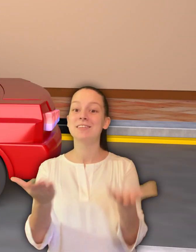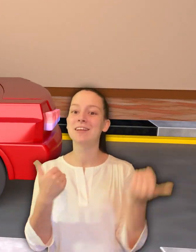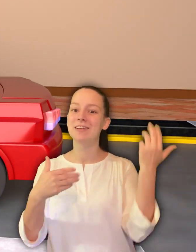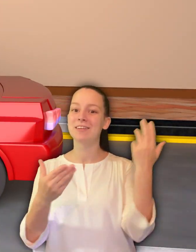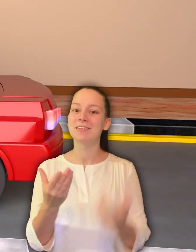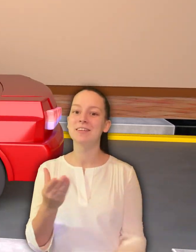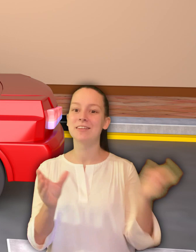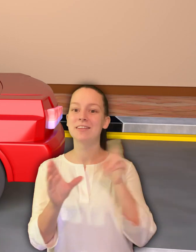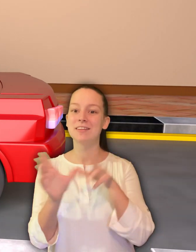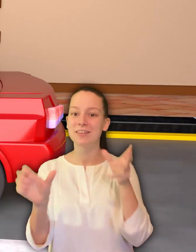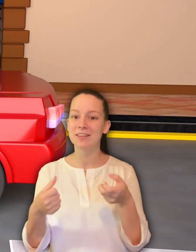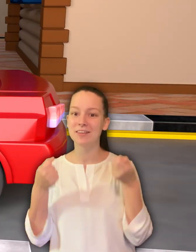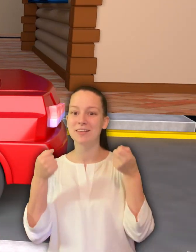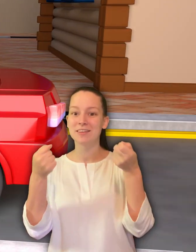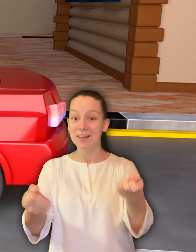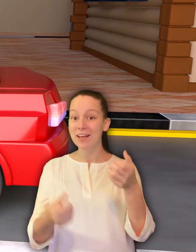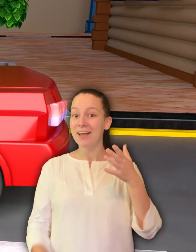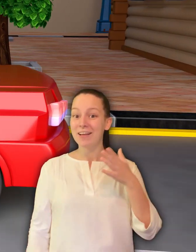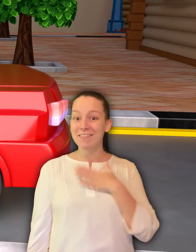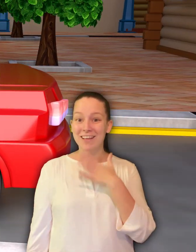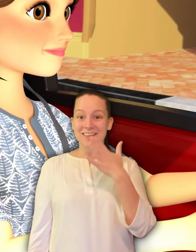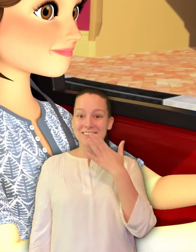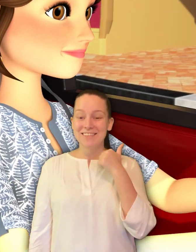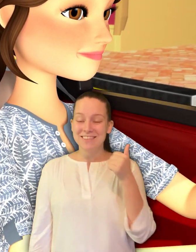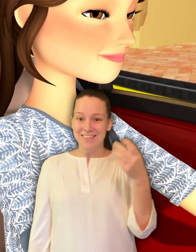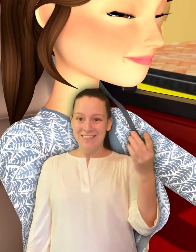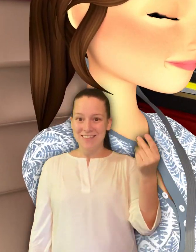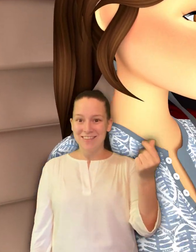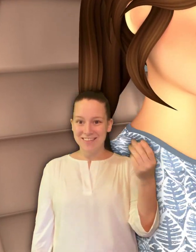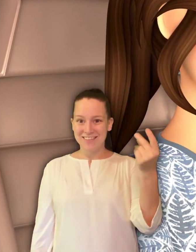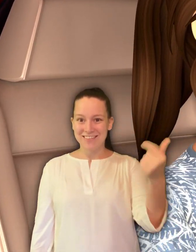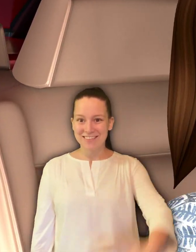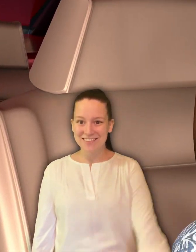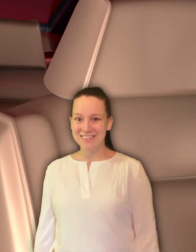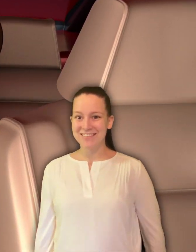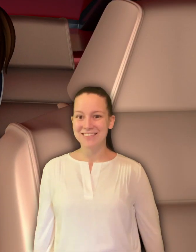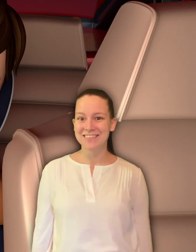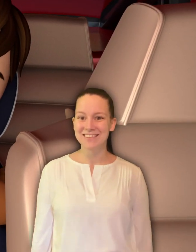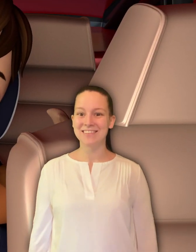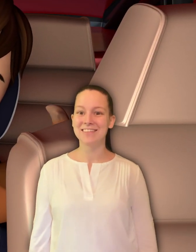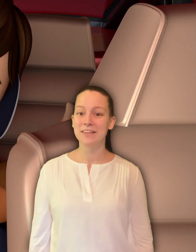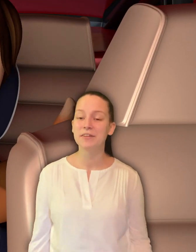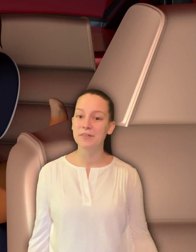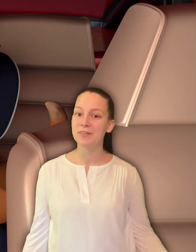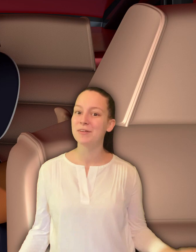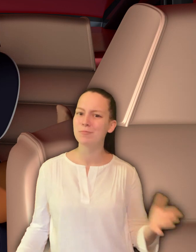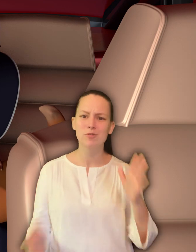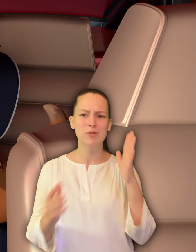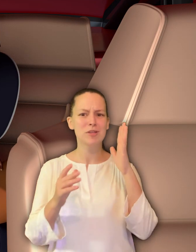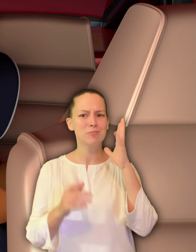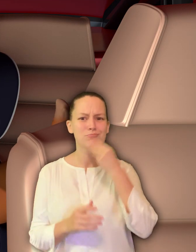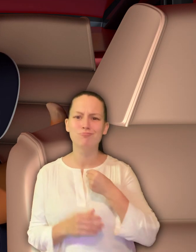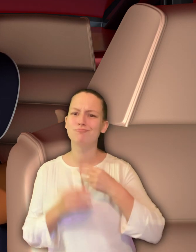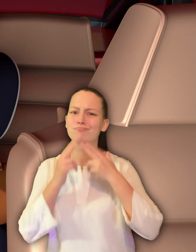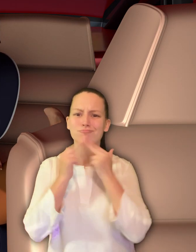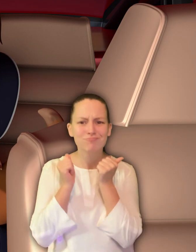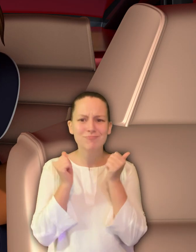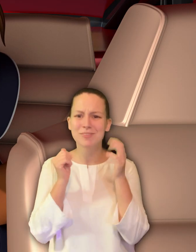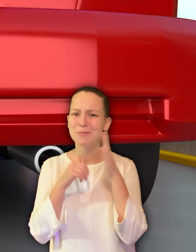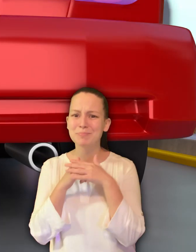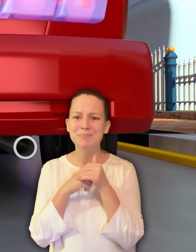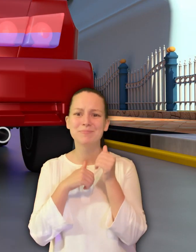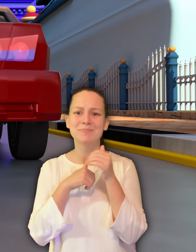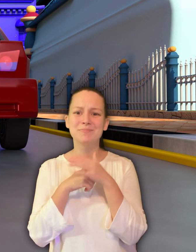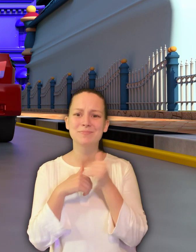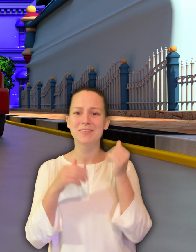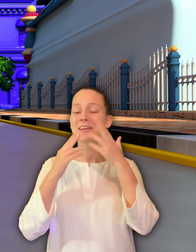our car ride our car off we go to ride our car my sweet puppy what an adorable